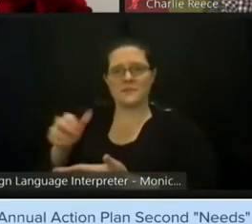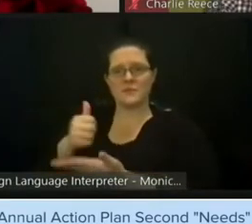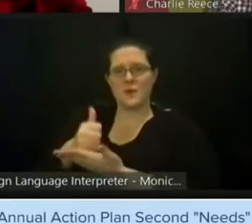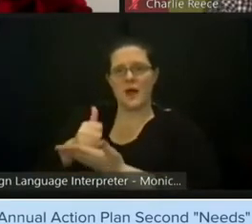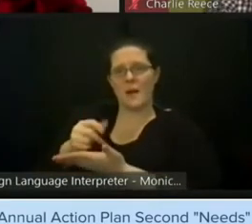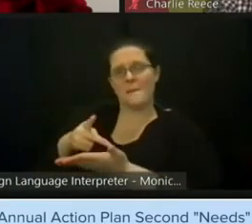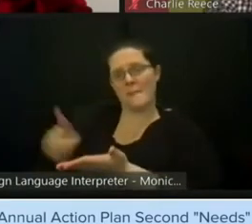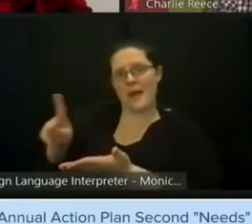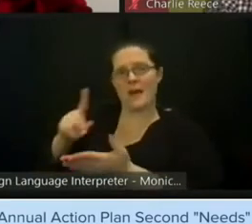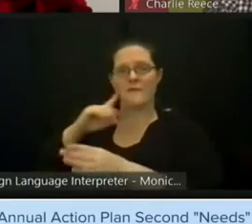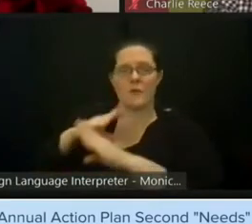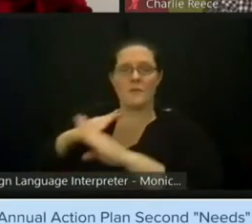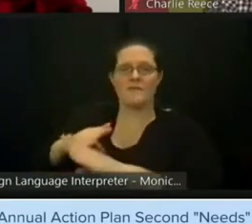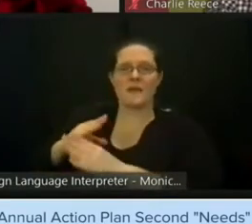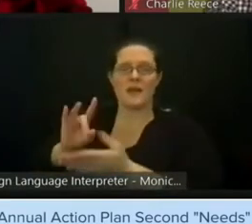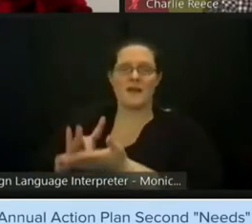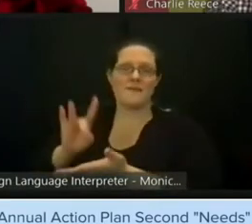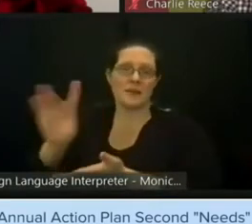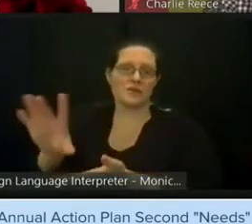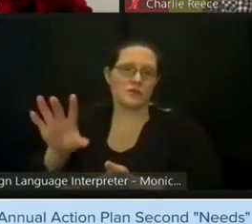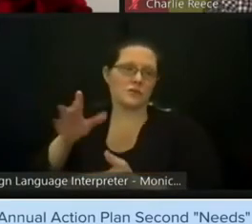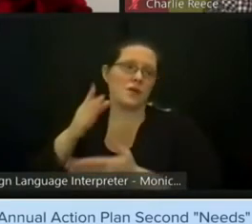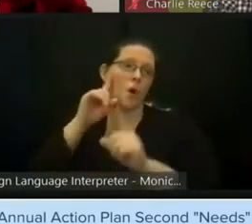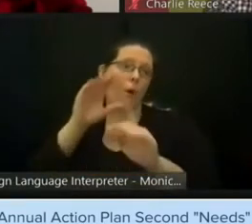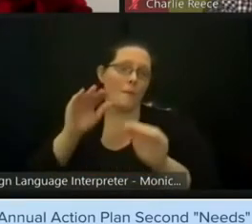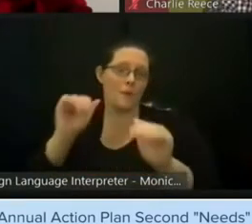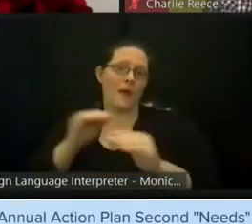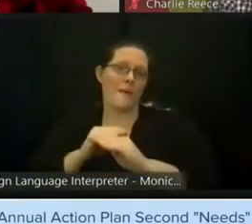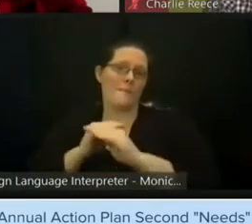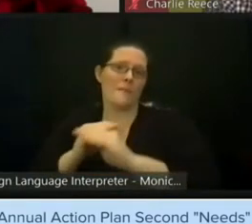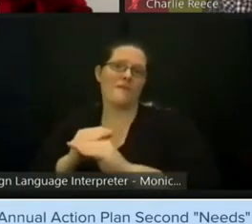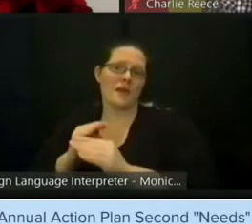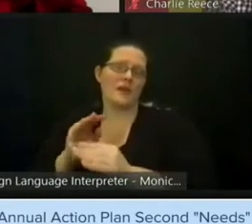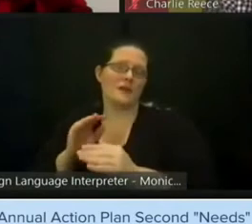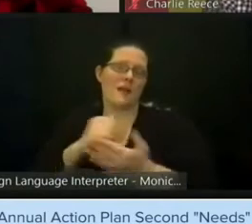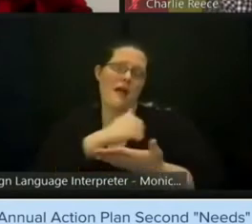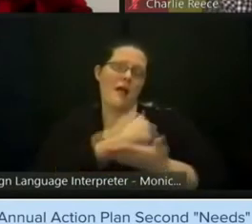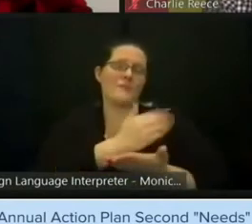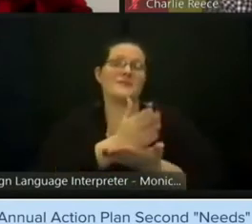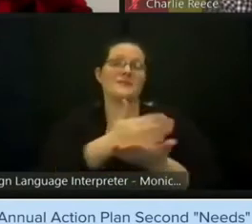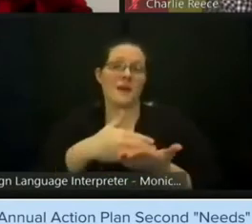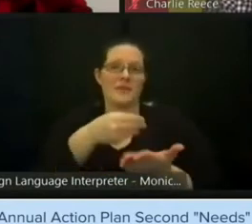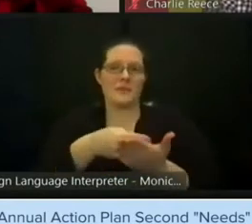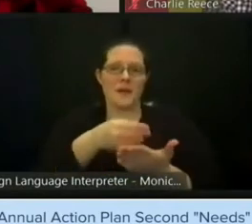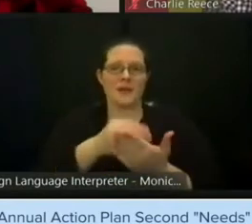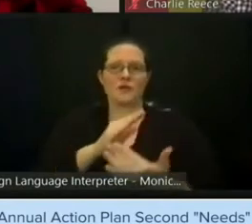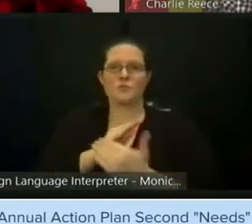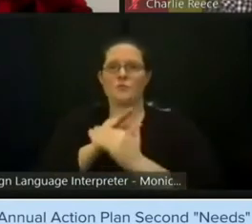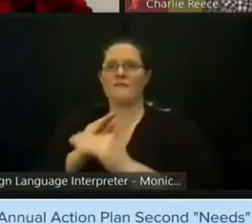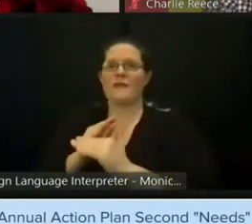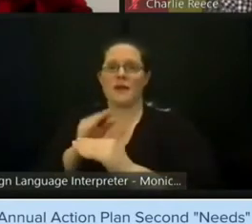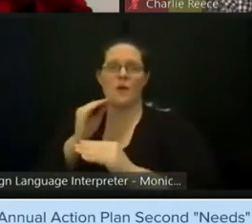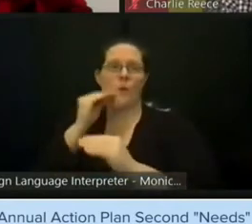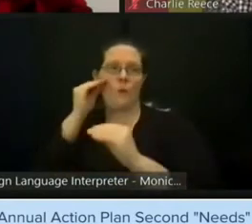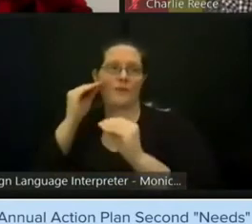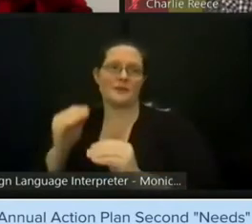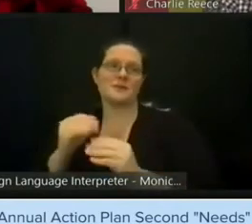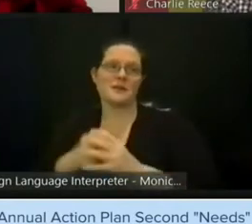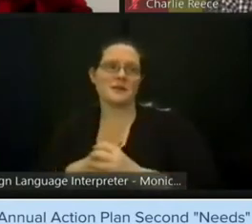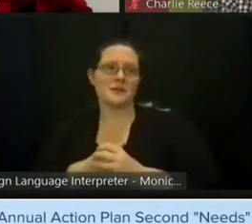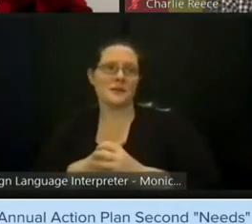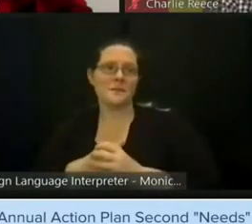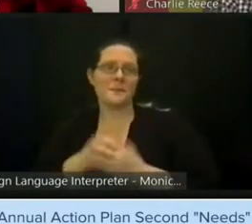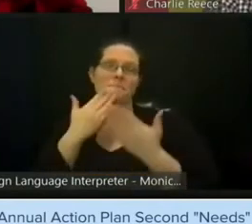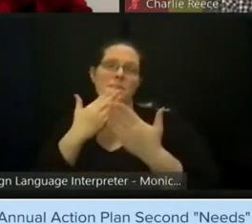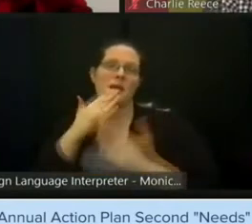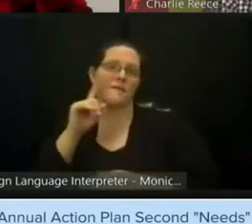or some of those funds at least to prevent eviction and homelessness. Thank you so much for your